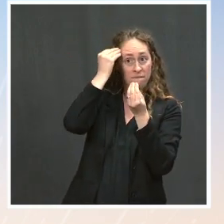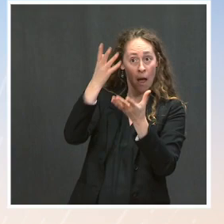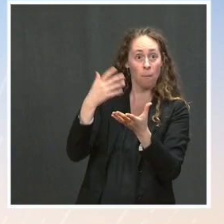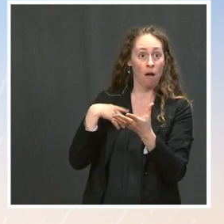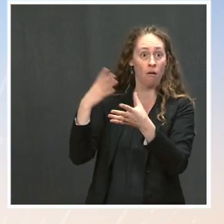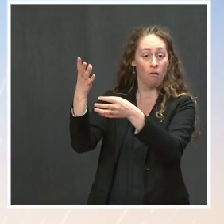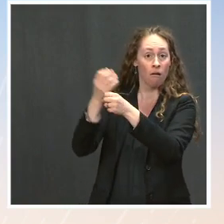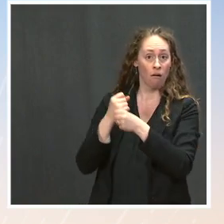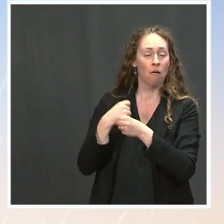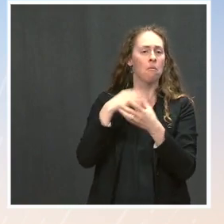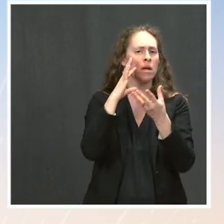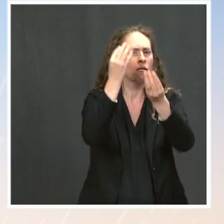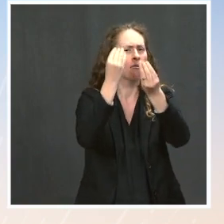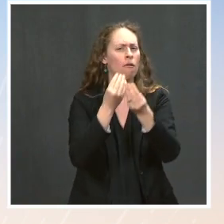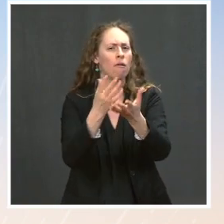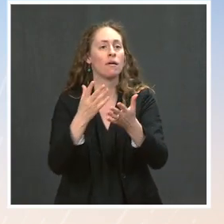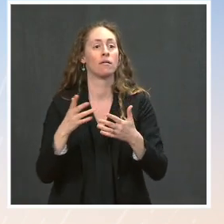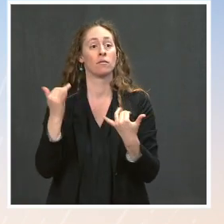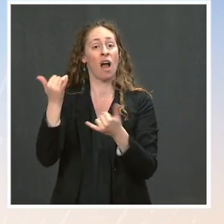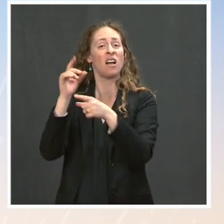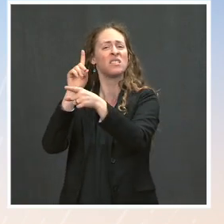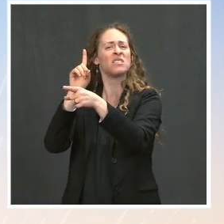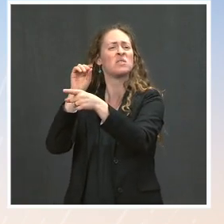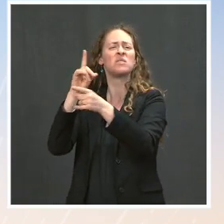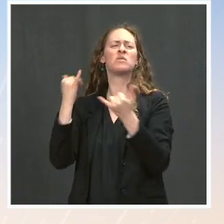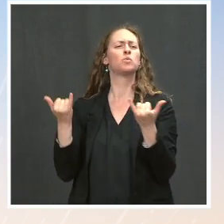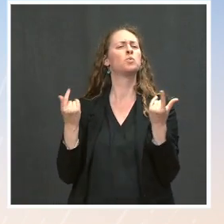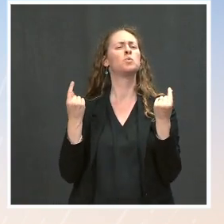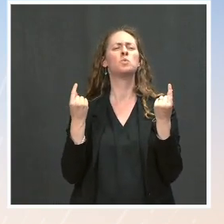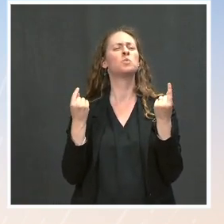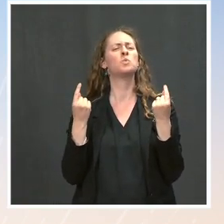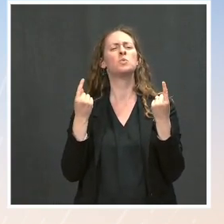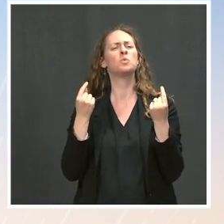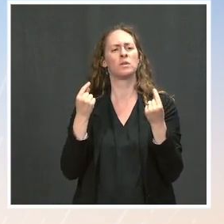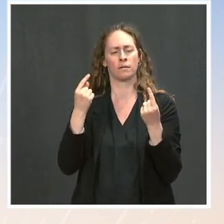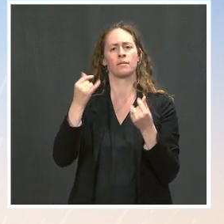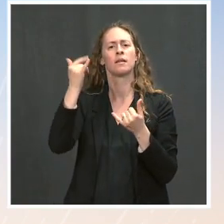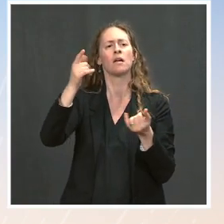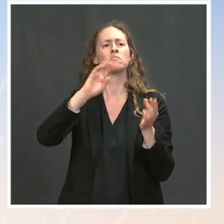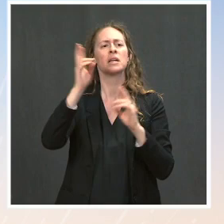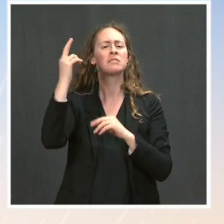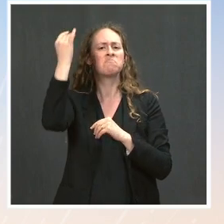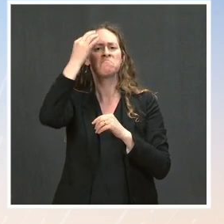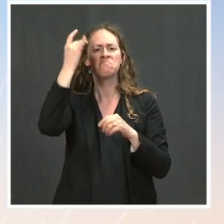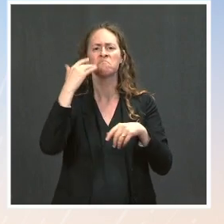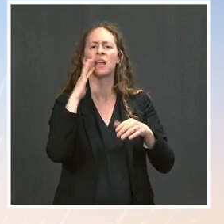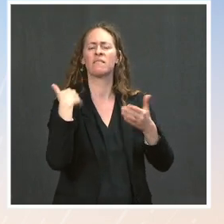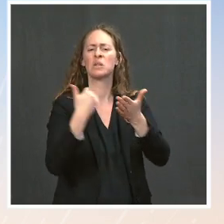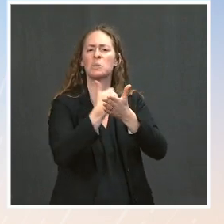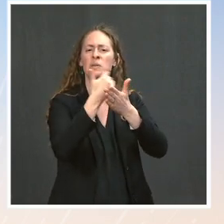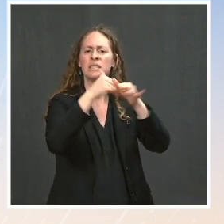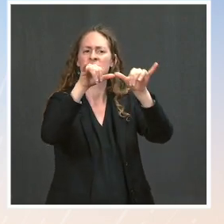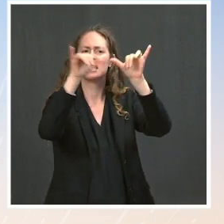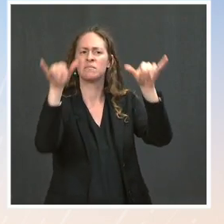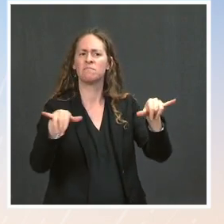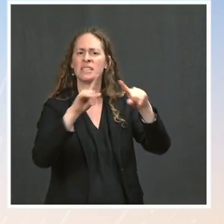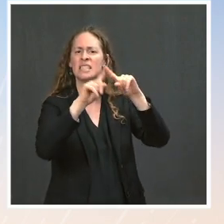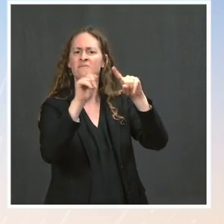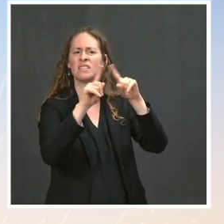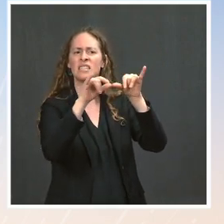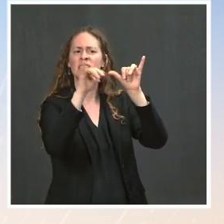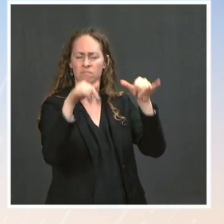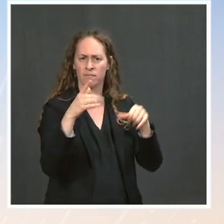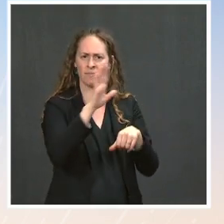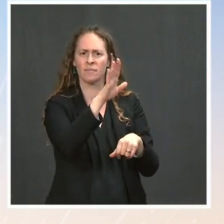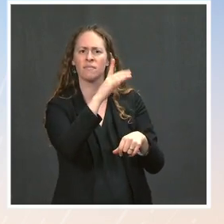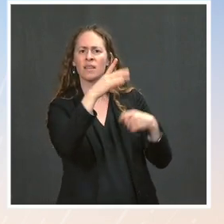also exploring providing field oxygen generation systems, which we have used in our field medical hospitals. Each unit can provide oxygen